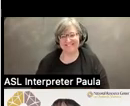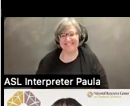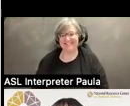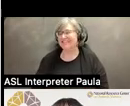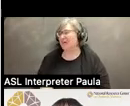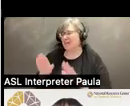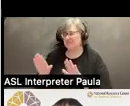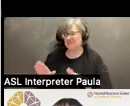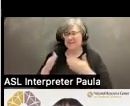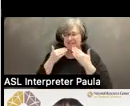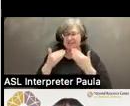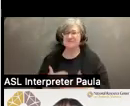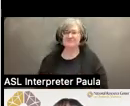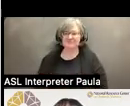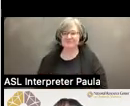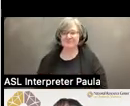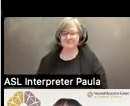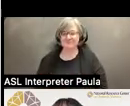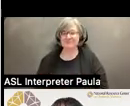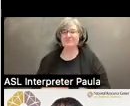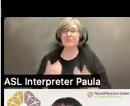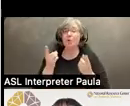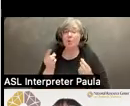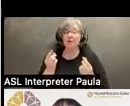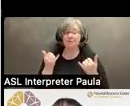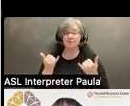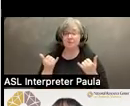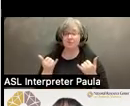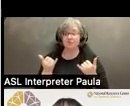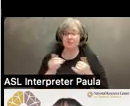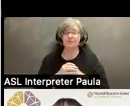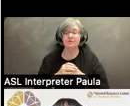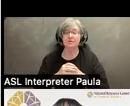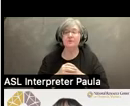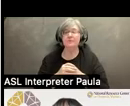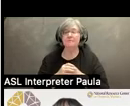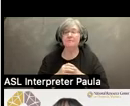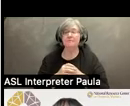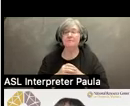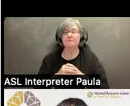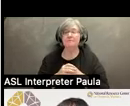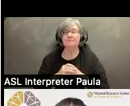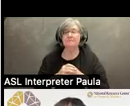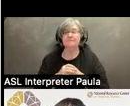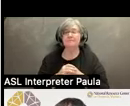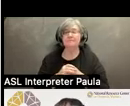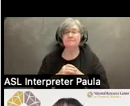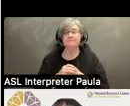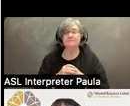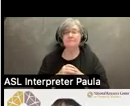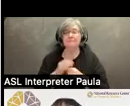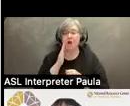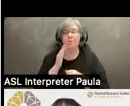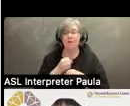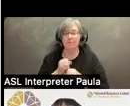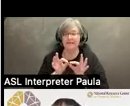so great. And so what I'm going to do here, I'm going to I'm gonna make a